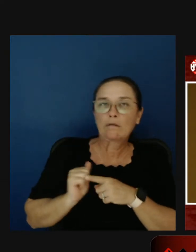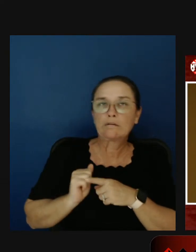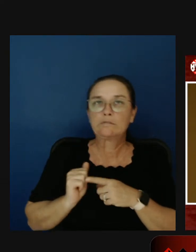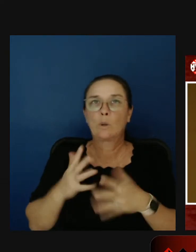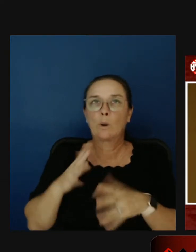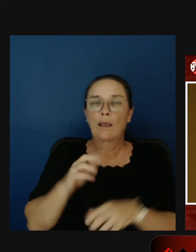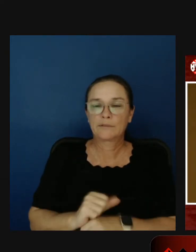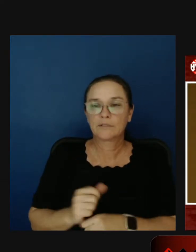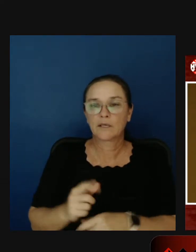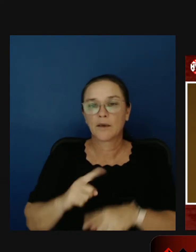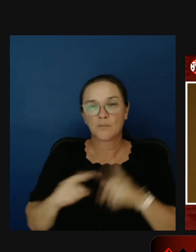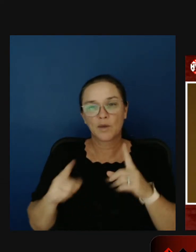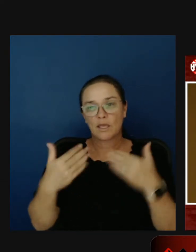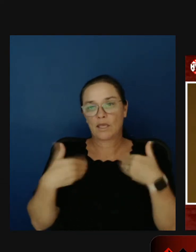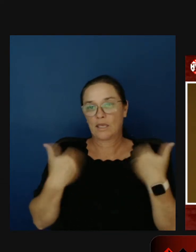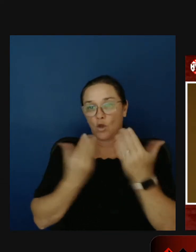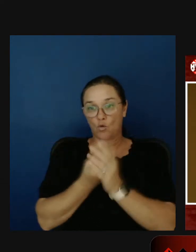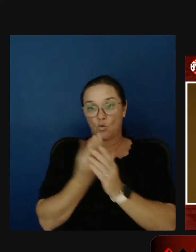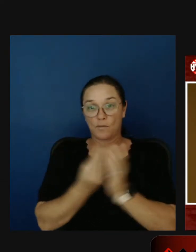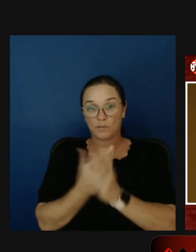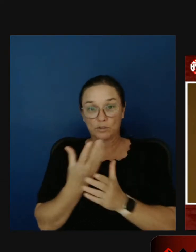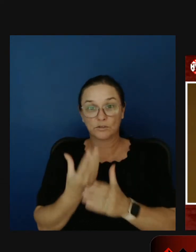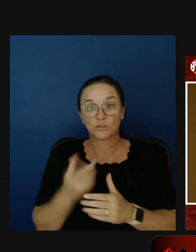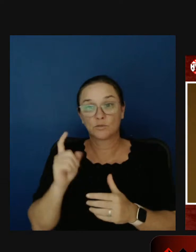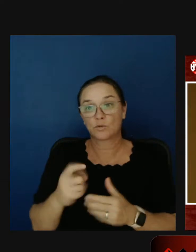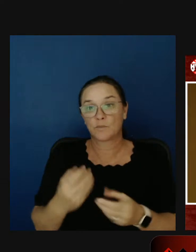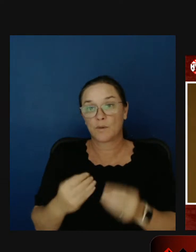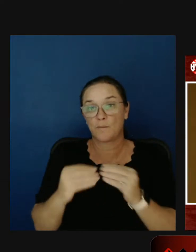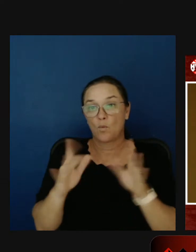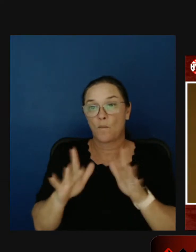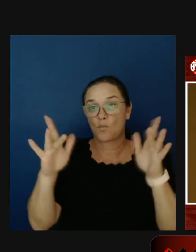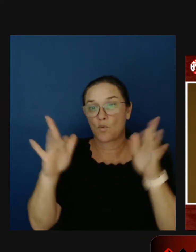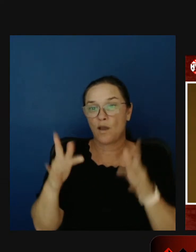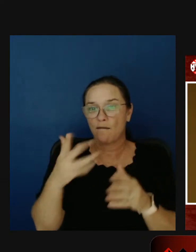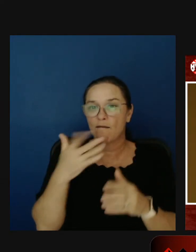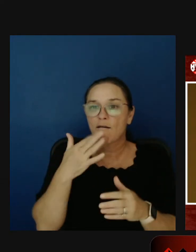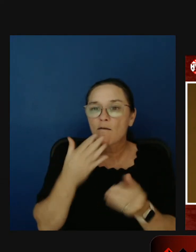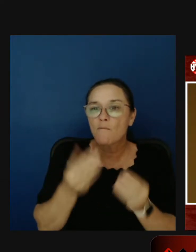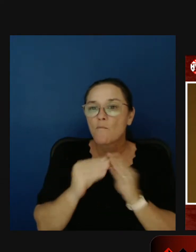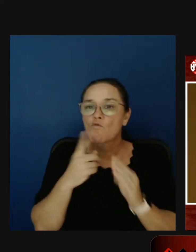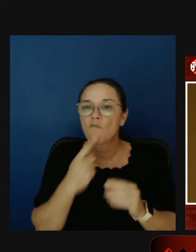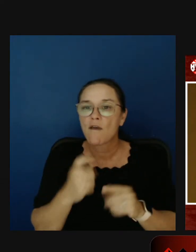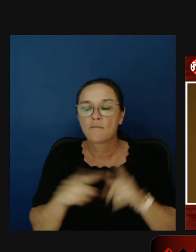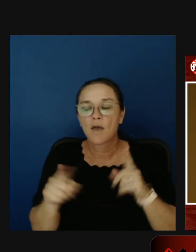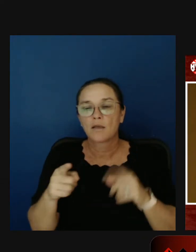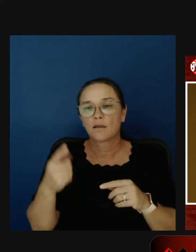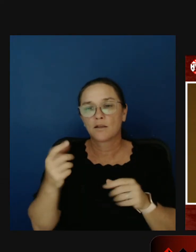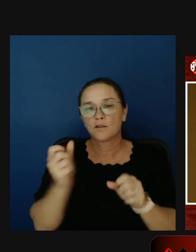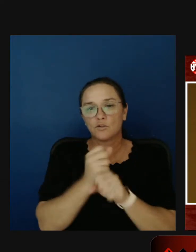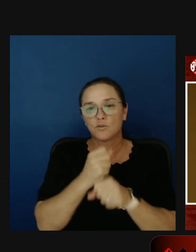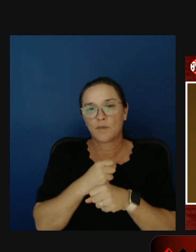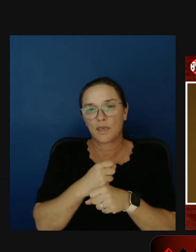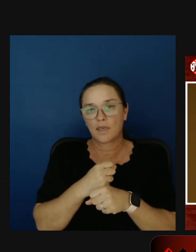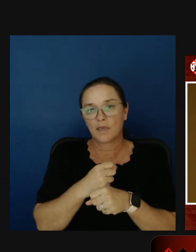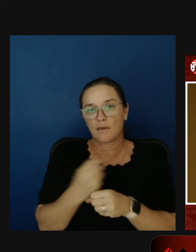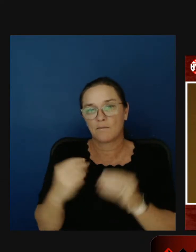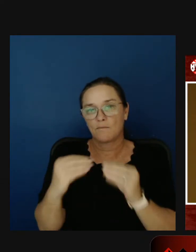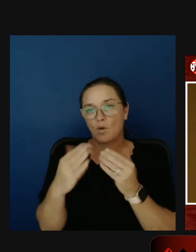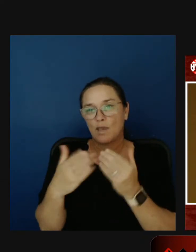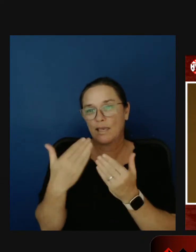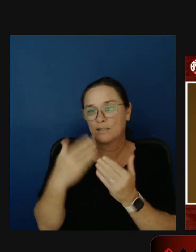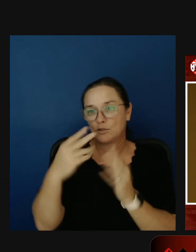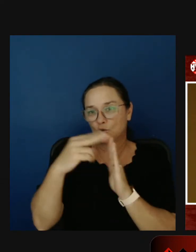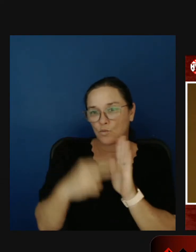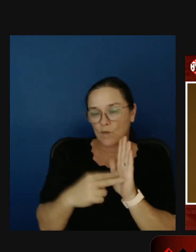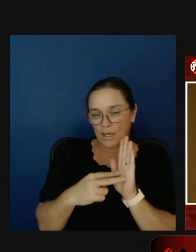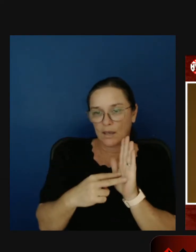where young eruptions are supposed to be in kind of brighter colors, more reds. But you can see, to make it easier to read, he was allowed